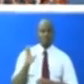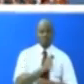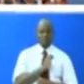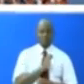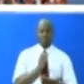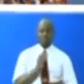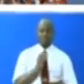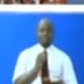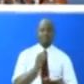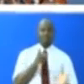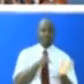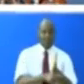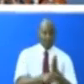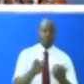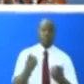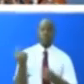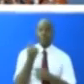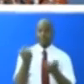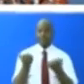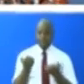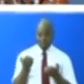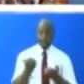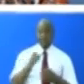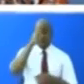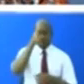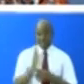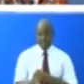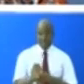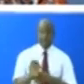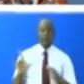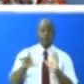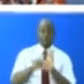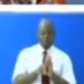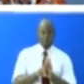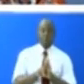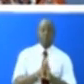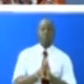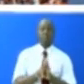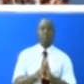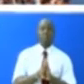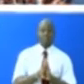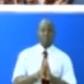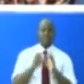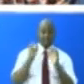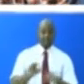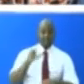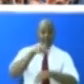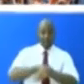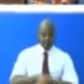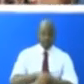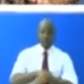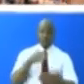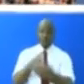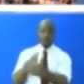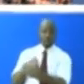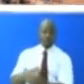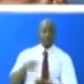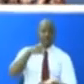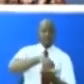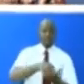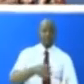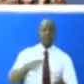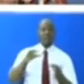punish crime. You just need serious law enforcement. And if you find roadblocks that cases are